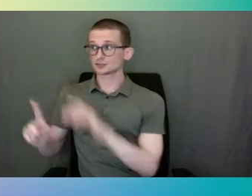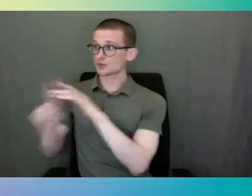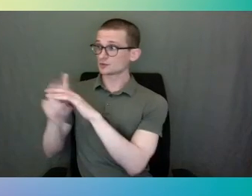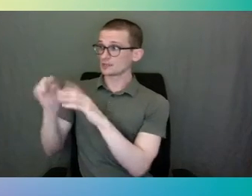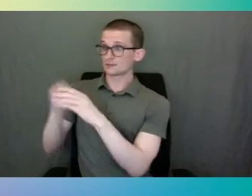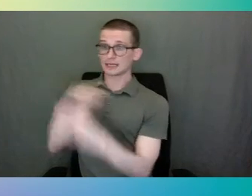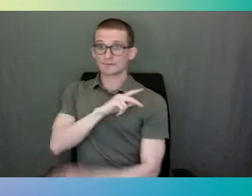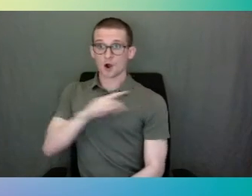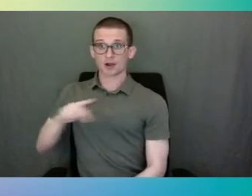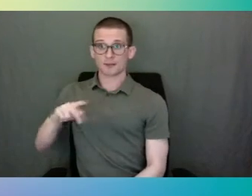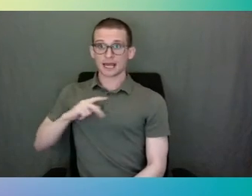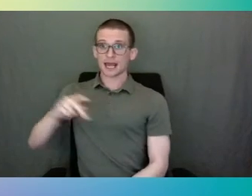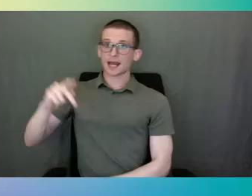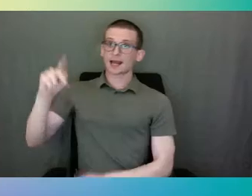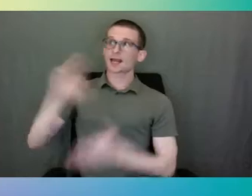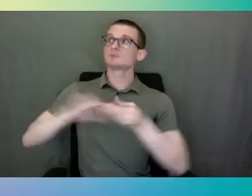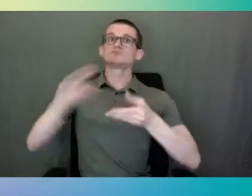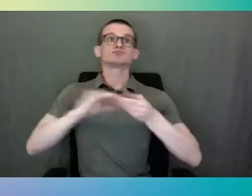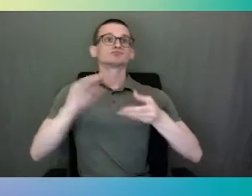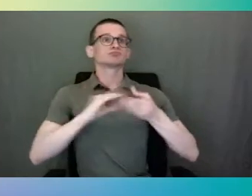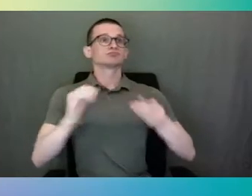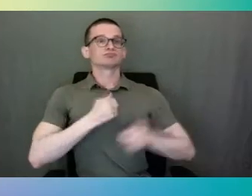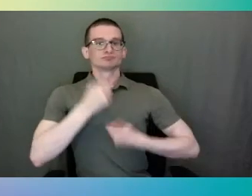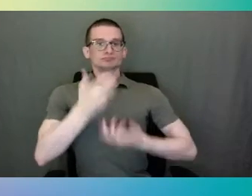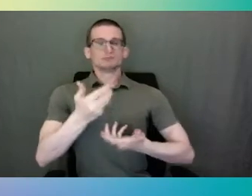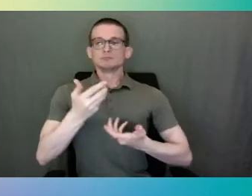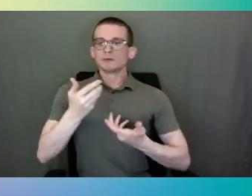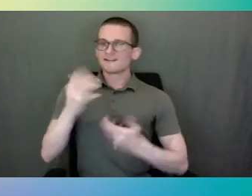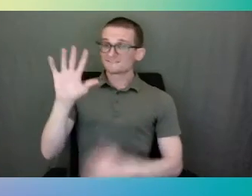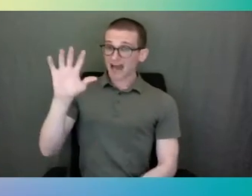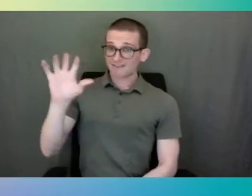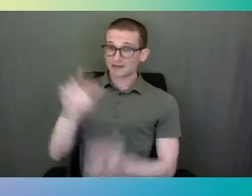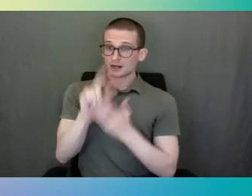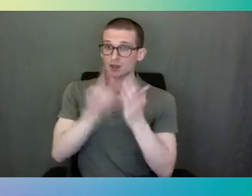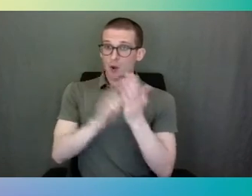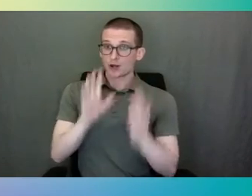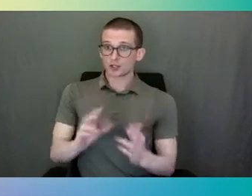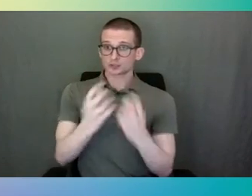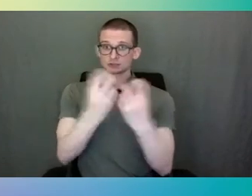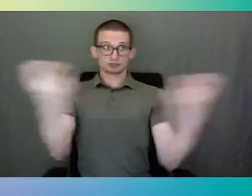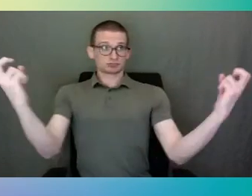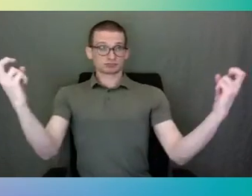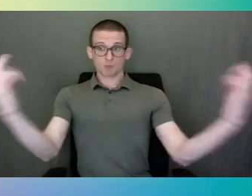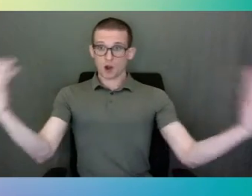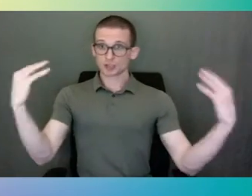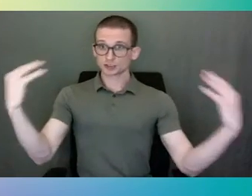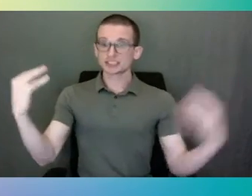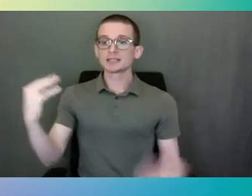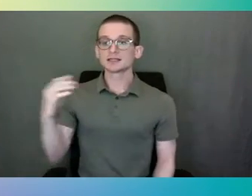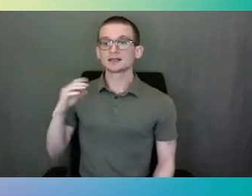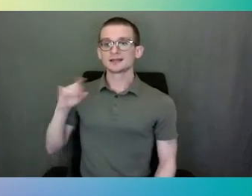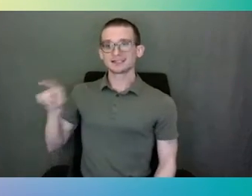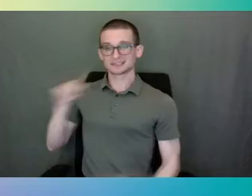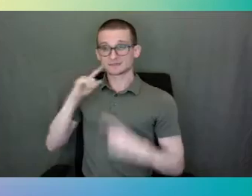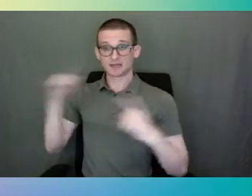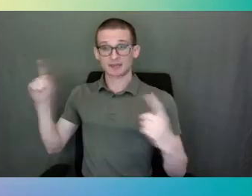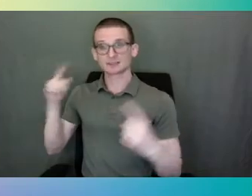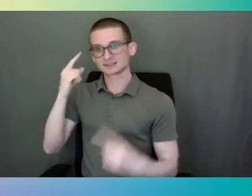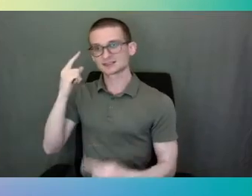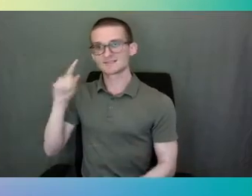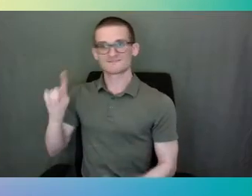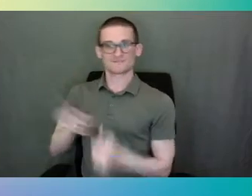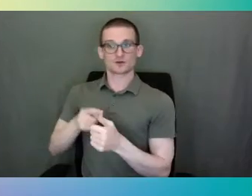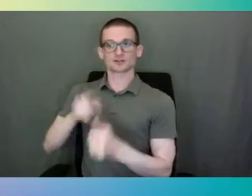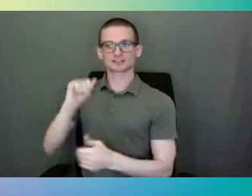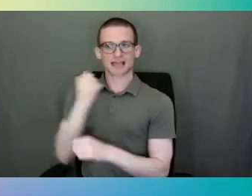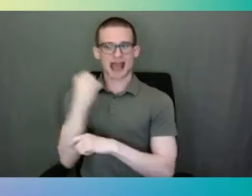first, to try to change the laws. He's known as the first activist in the world, Karl Urich. So he tries